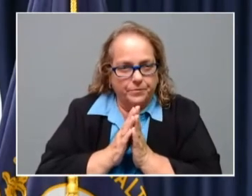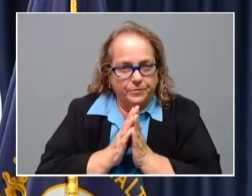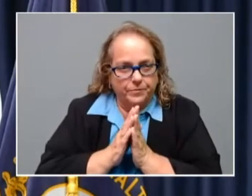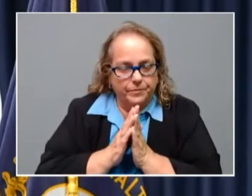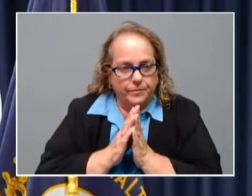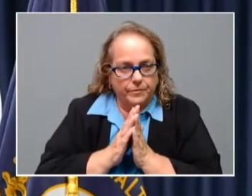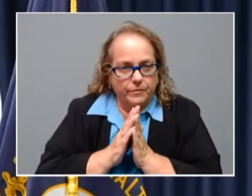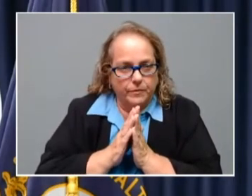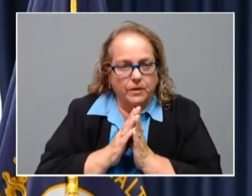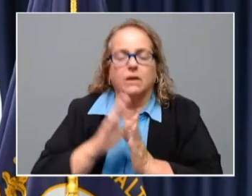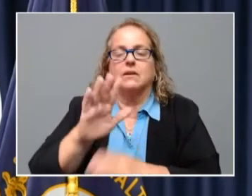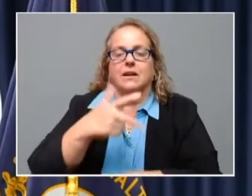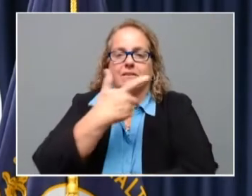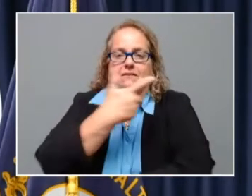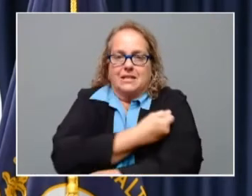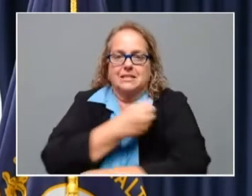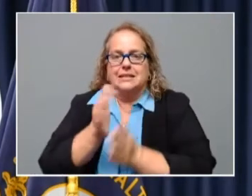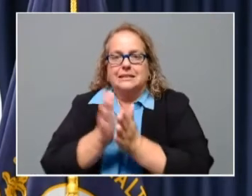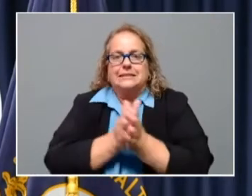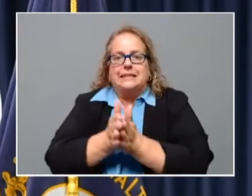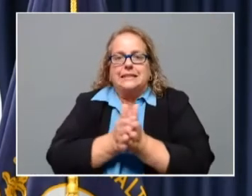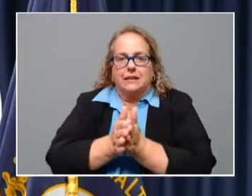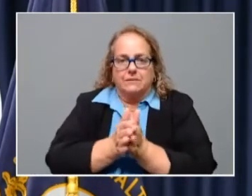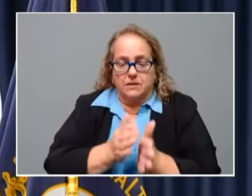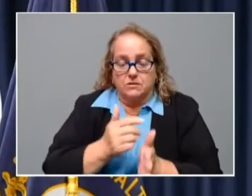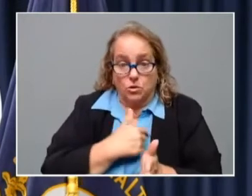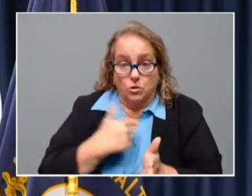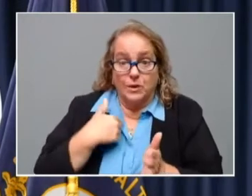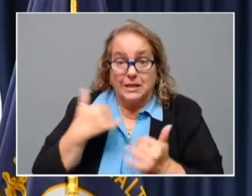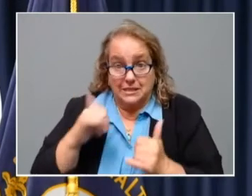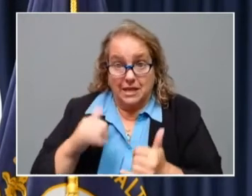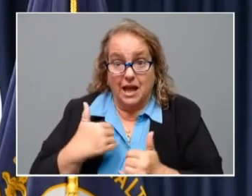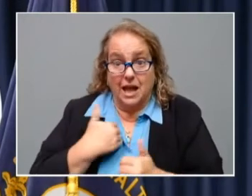Oh, vaccine incentives. We still have our tourism